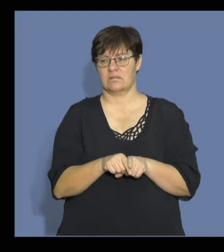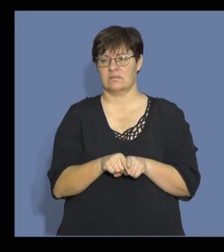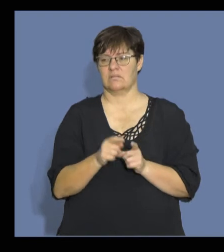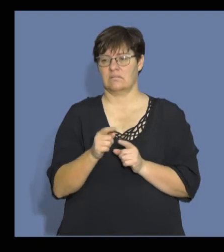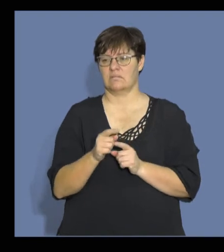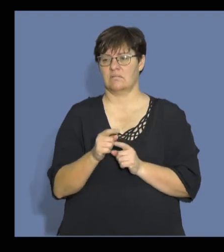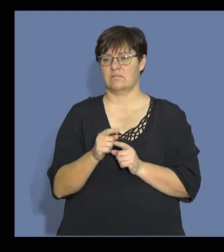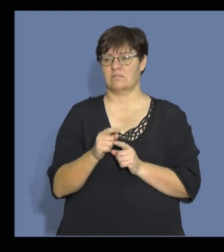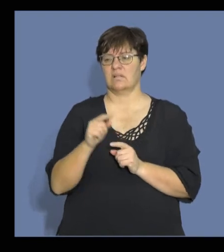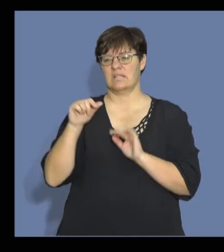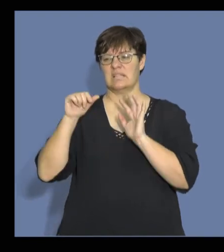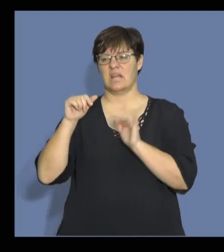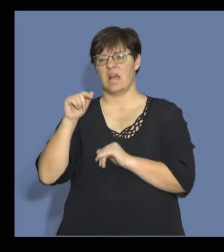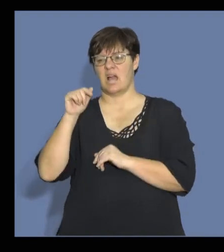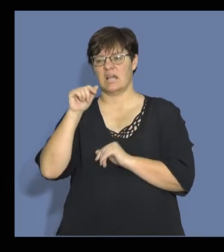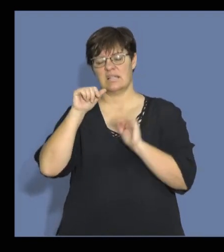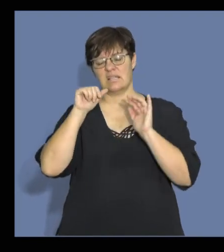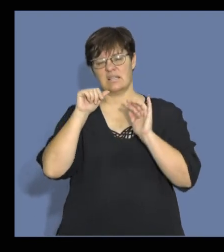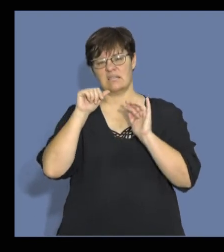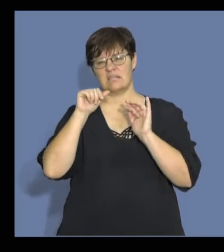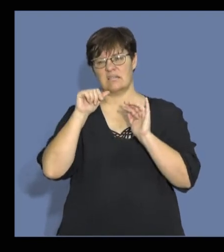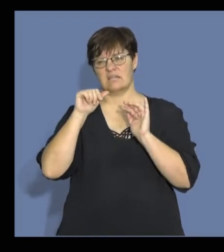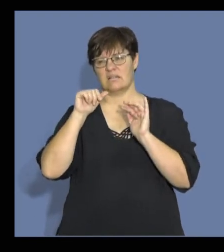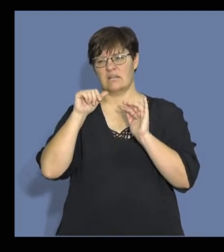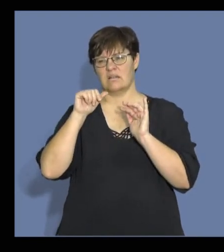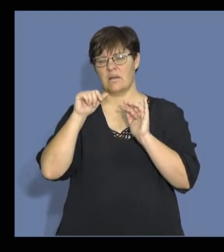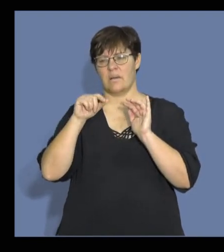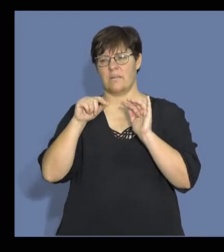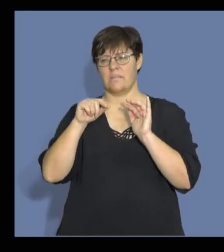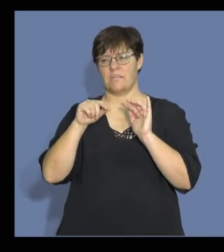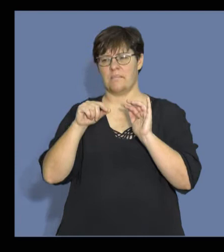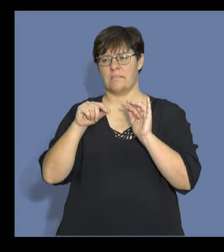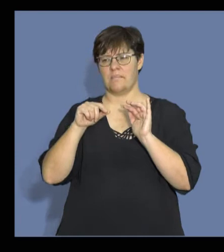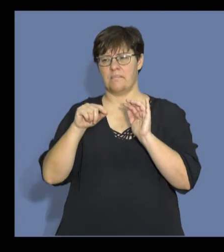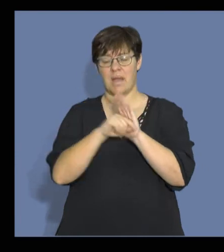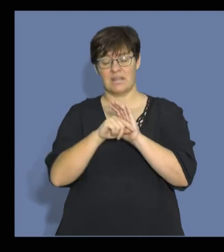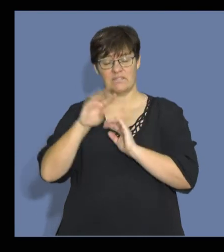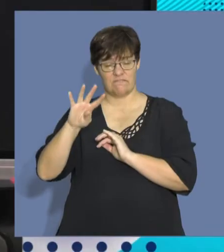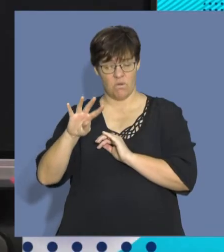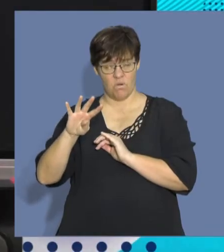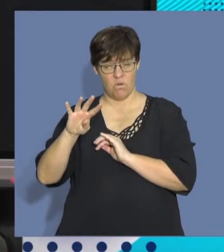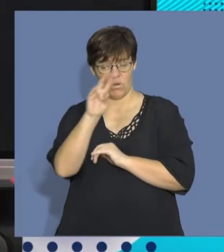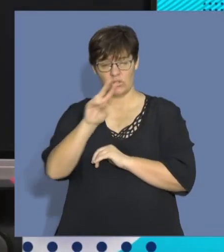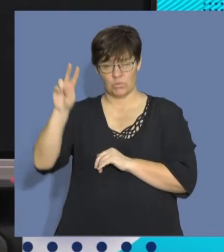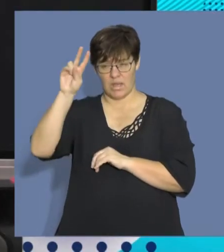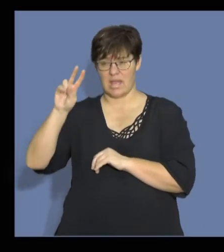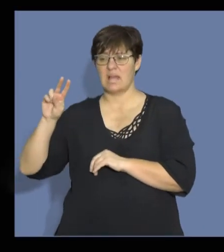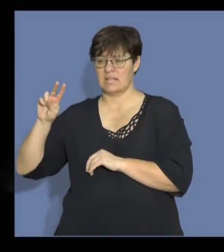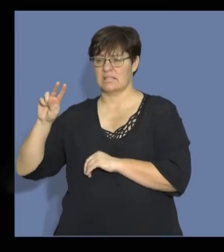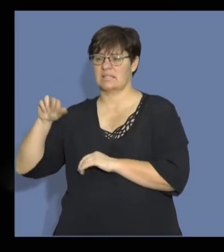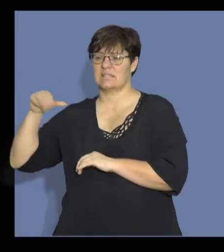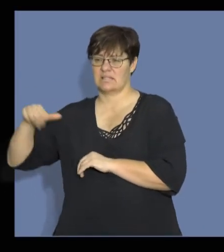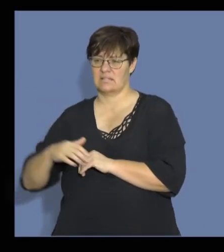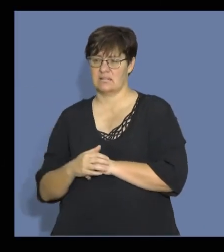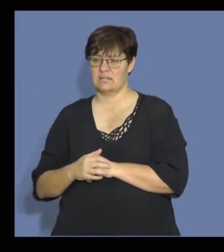to minus 4 squared is 16. Here, and this is so crucial, please don't make this mistake. This is not equal